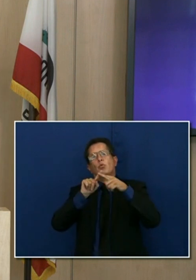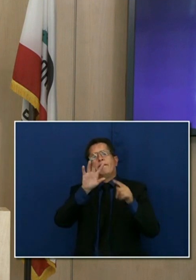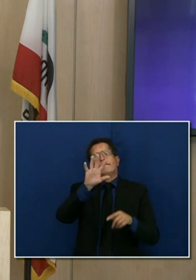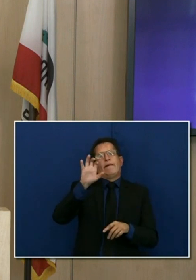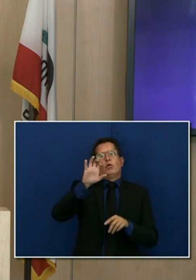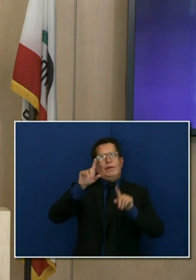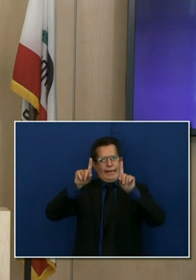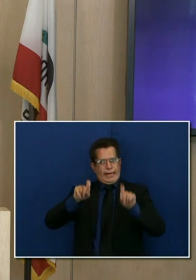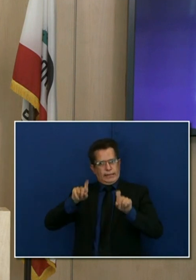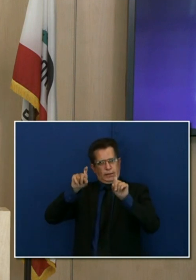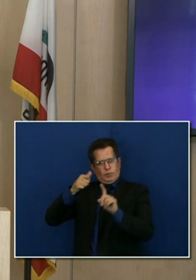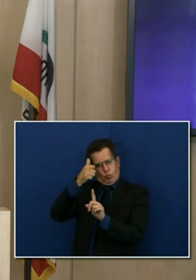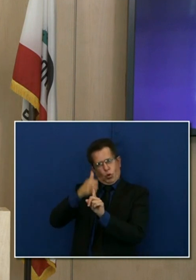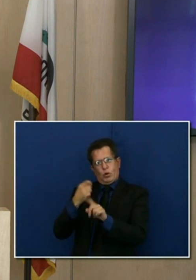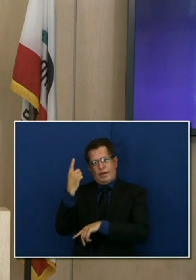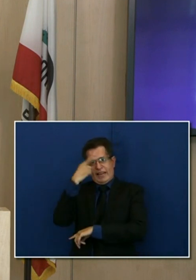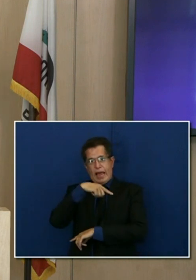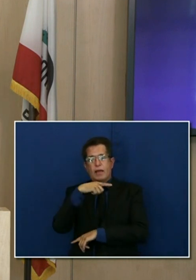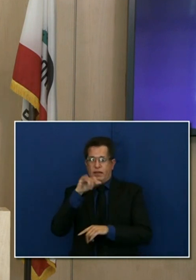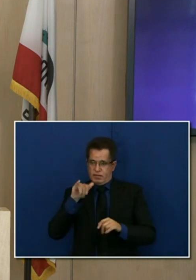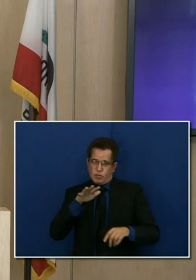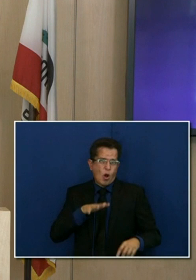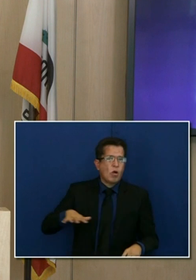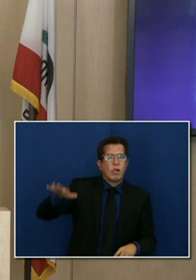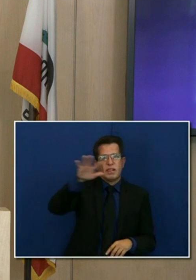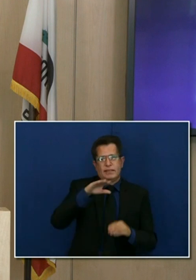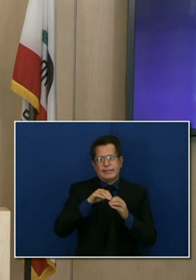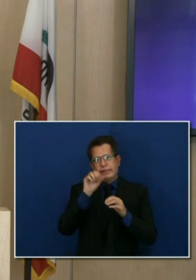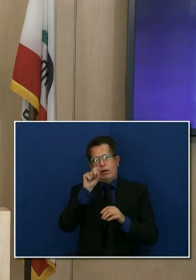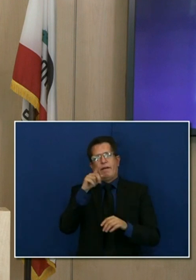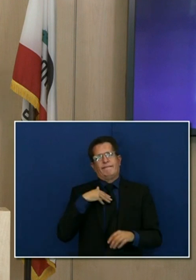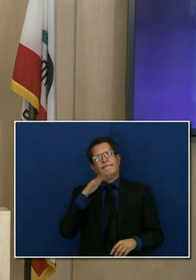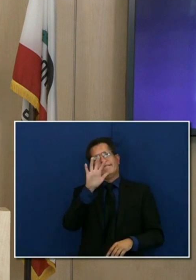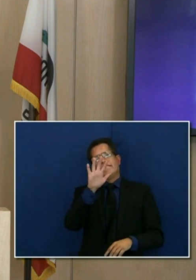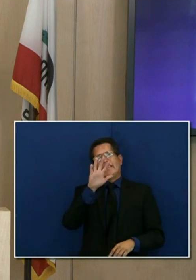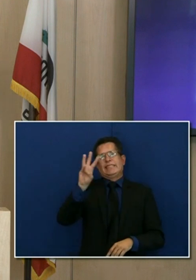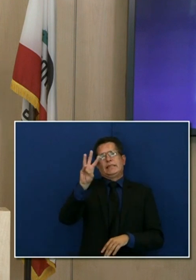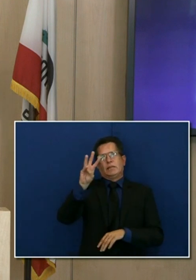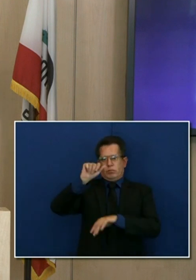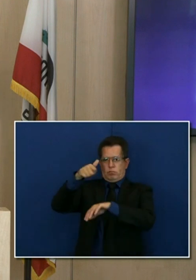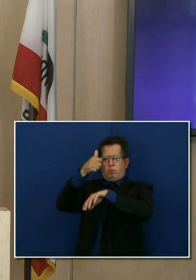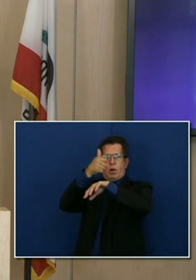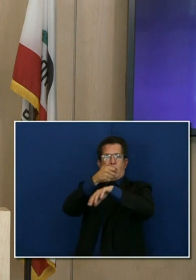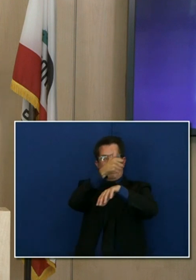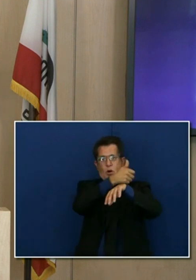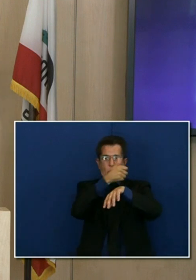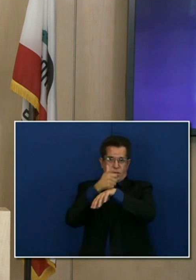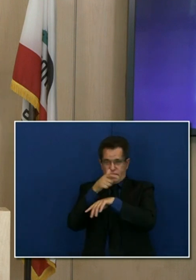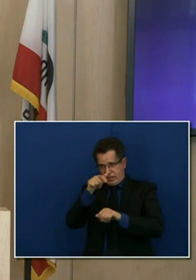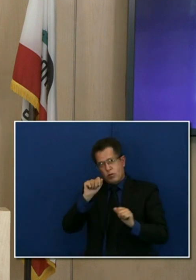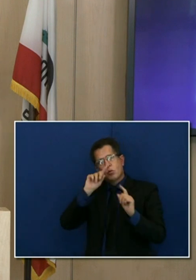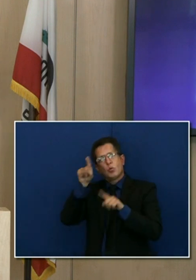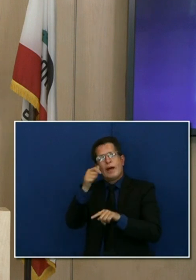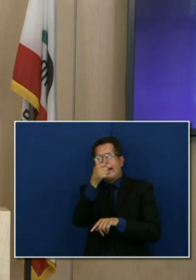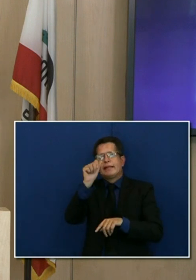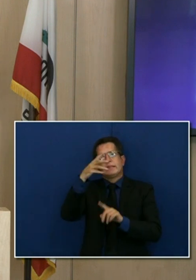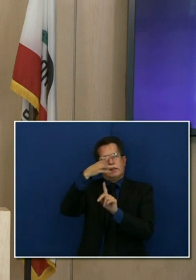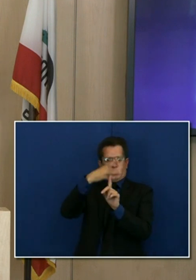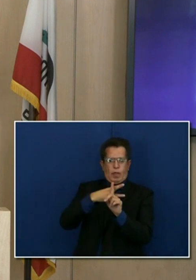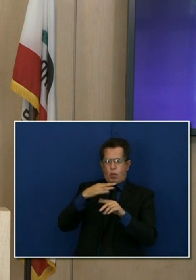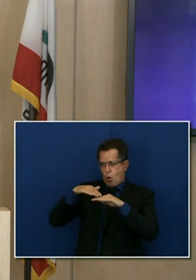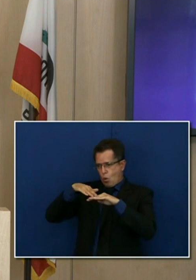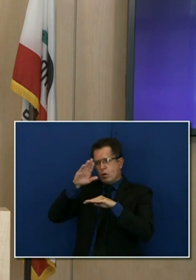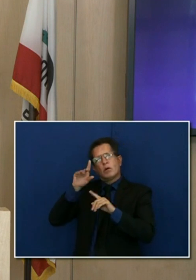This site makes 56 total sites located throughout San Diego County that are available for anyone 6 months or older to get